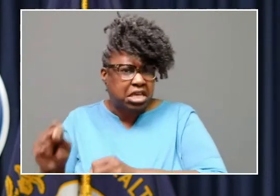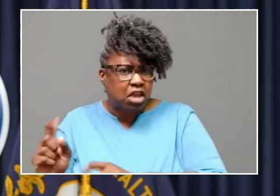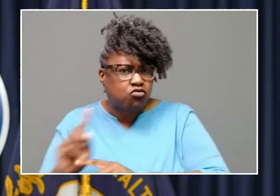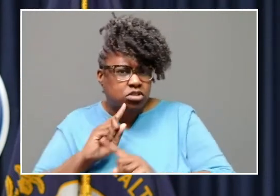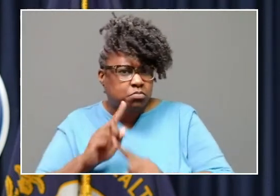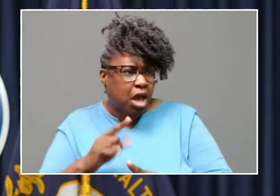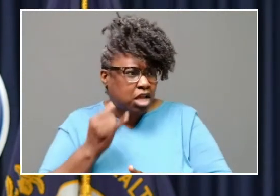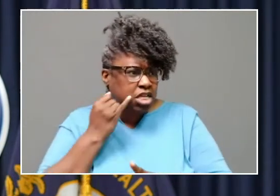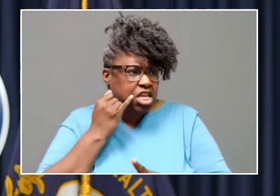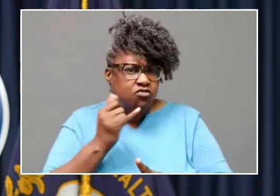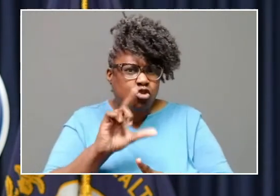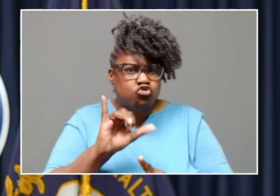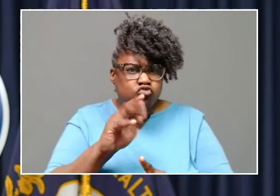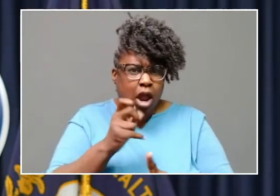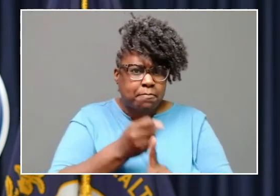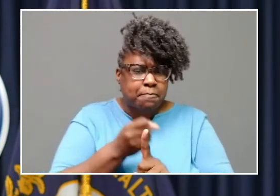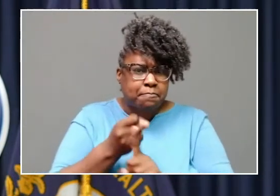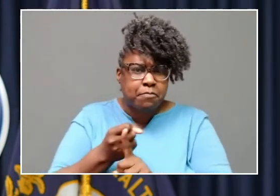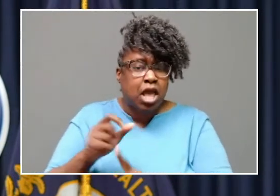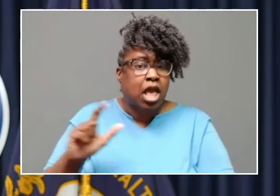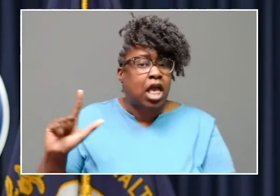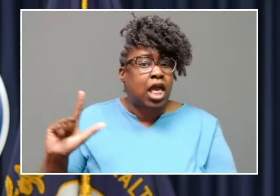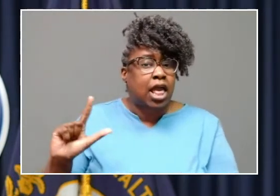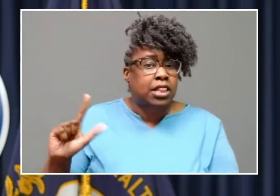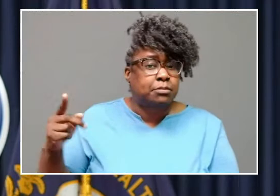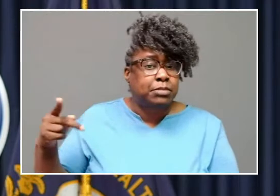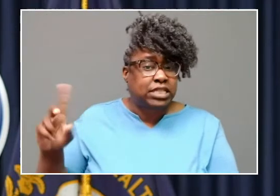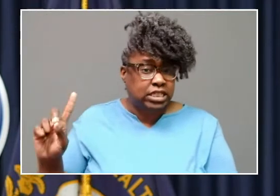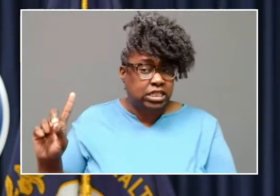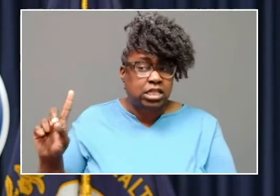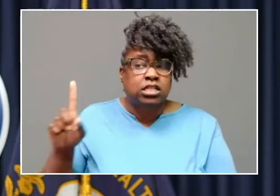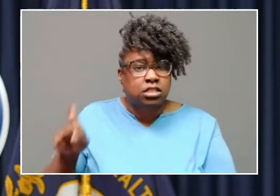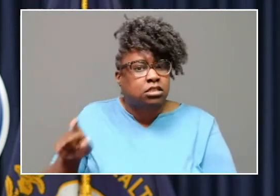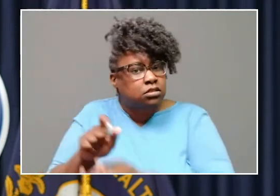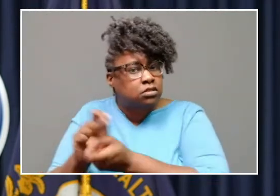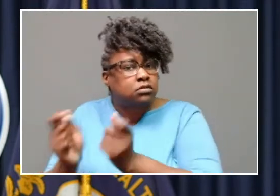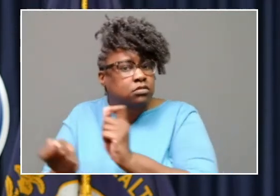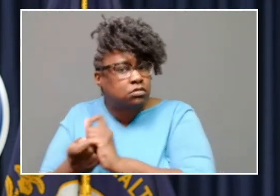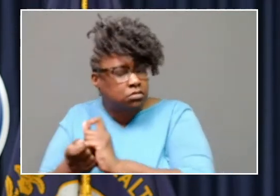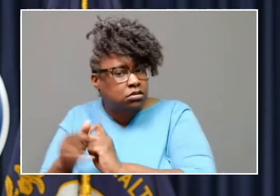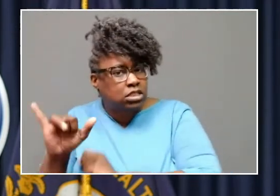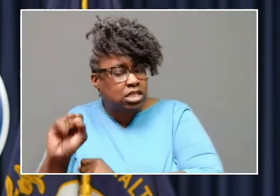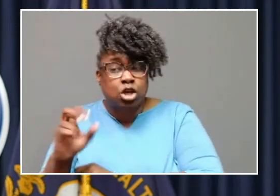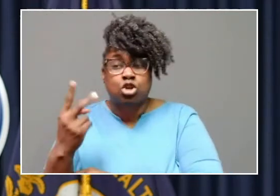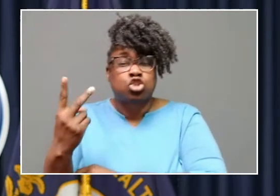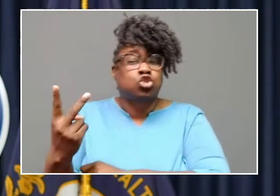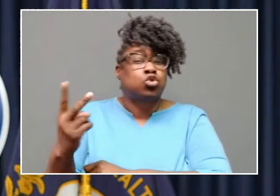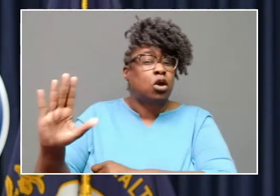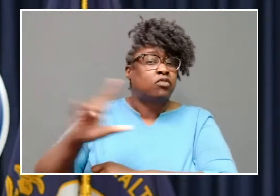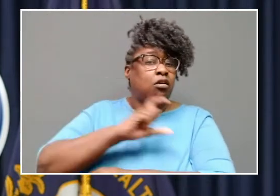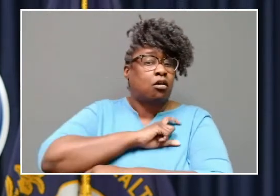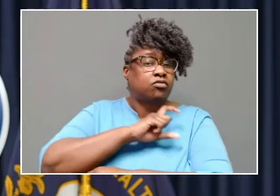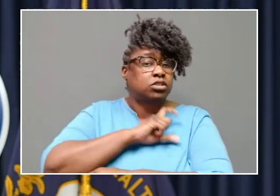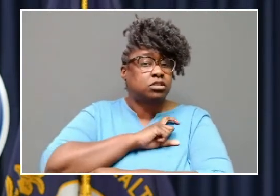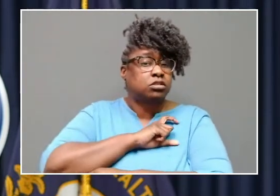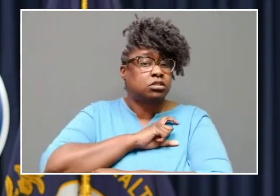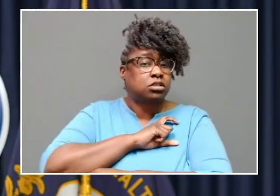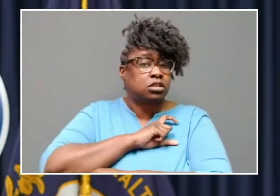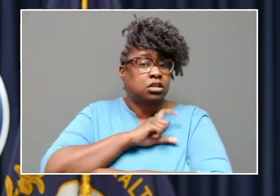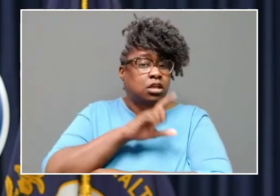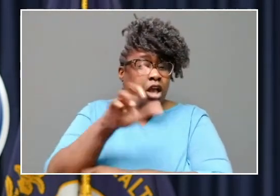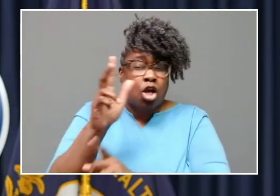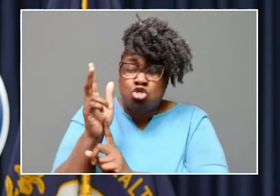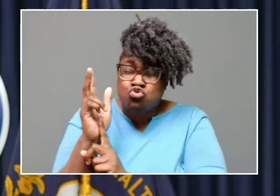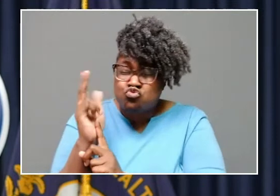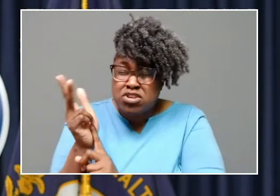DOJ report says LMPD needs to do some things differently, but 2 of their officers within 3 minutes